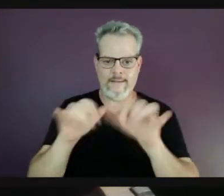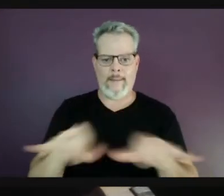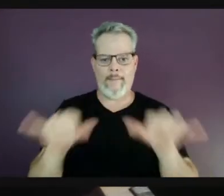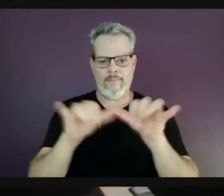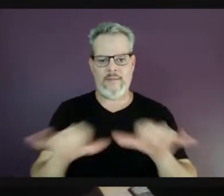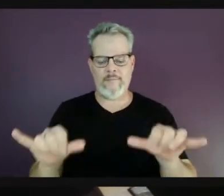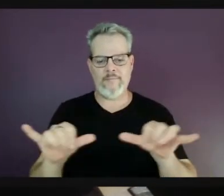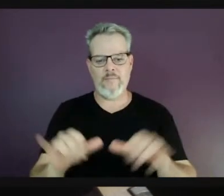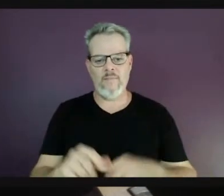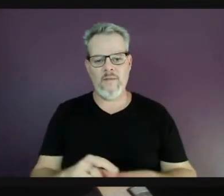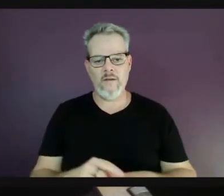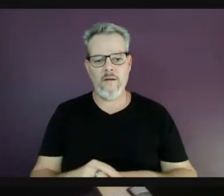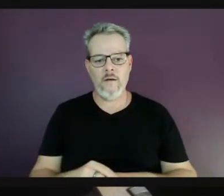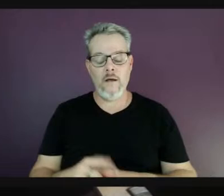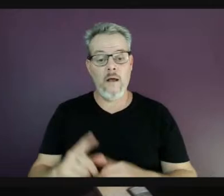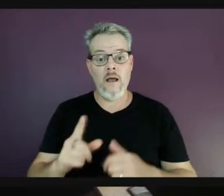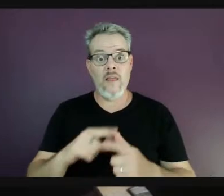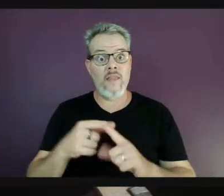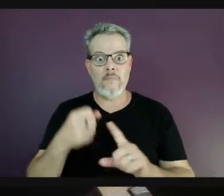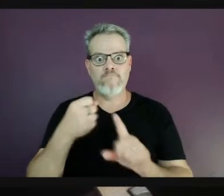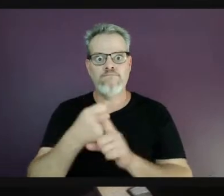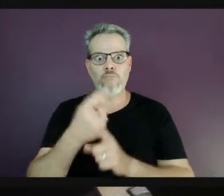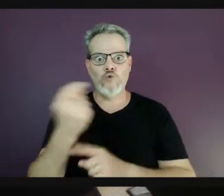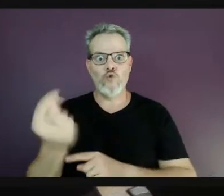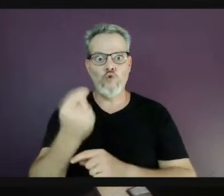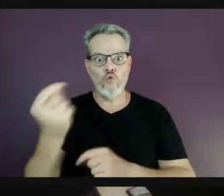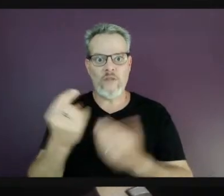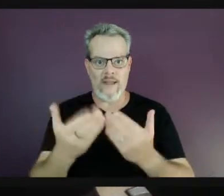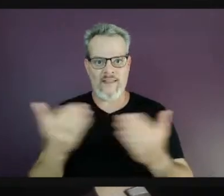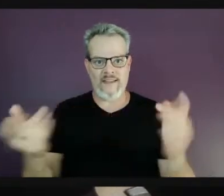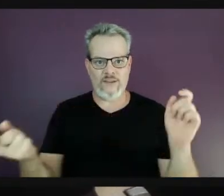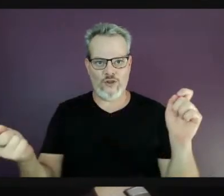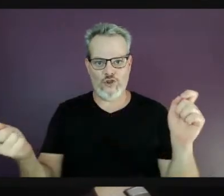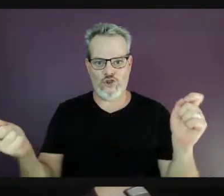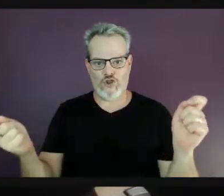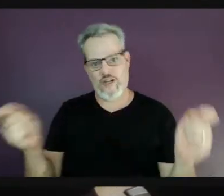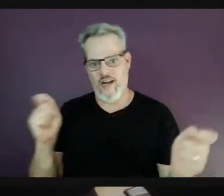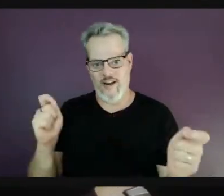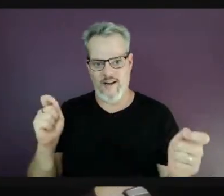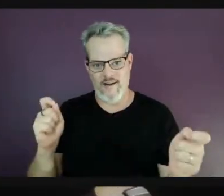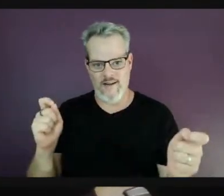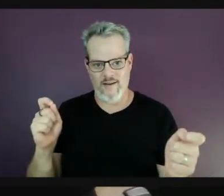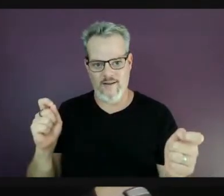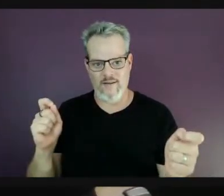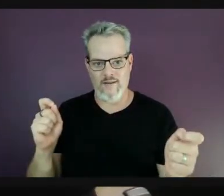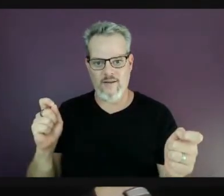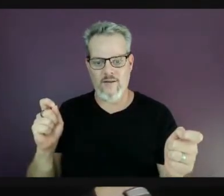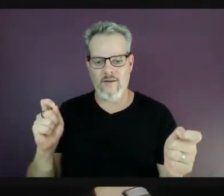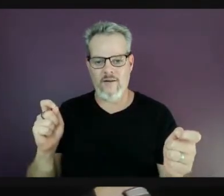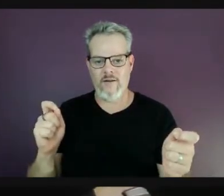Really, it's on Tuesday when things take a turn where they change the opening